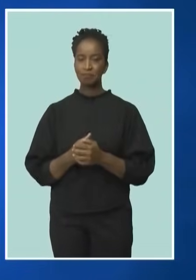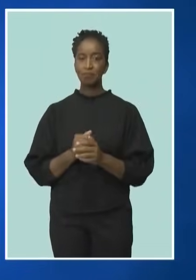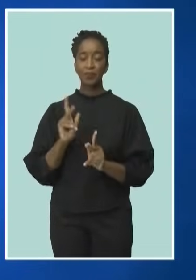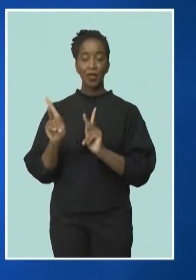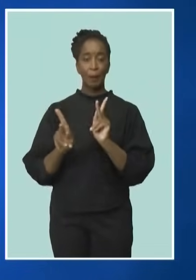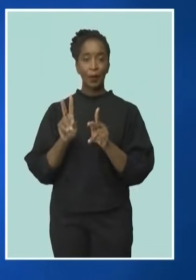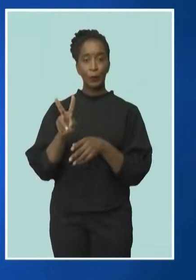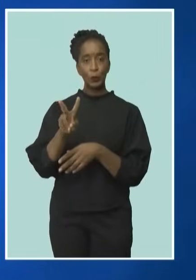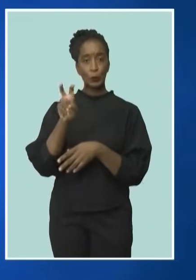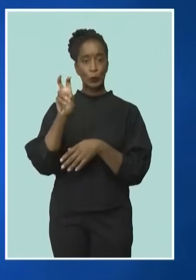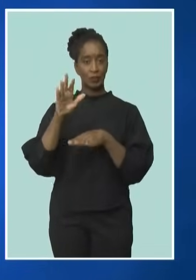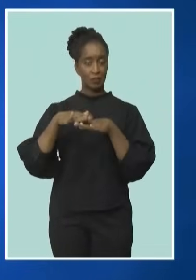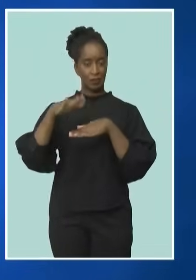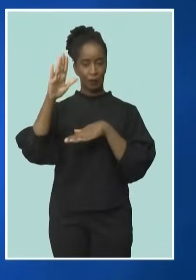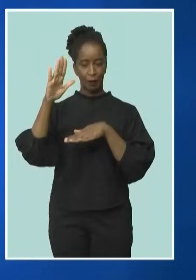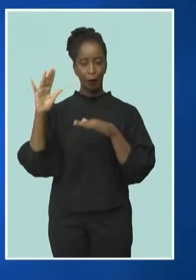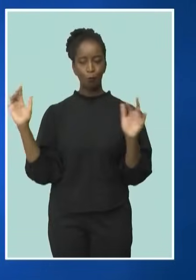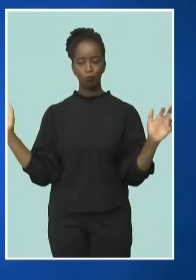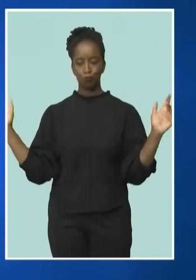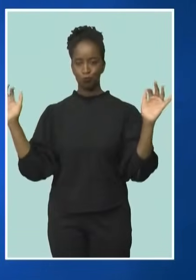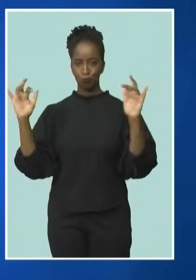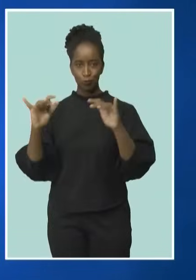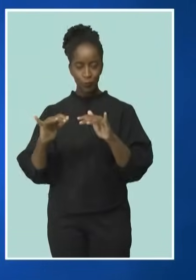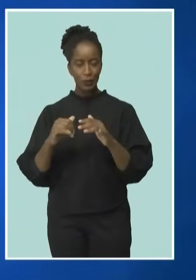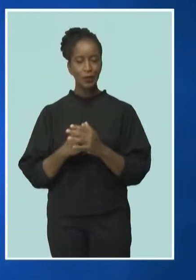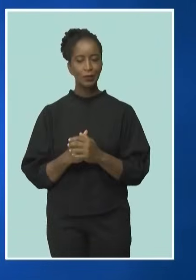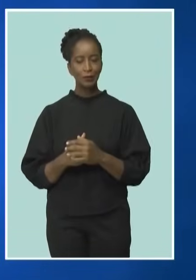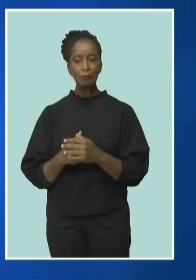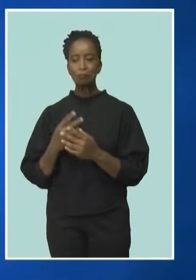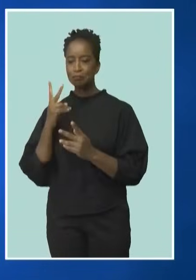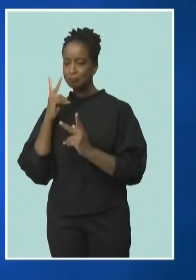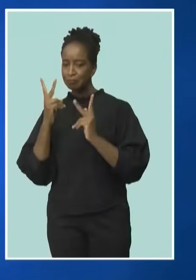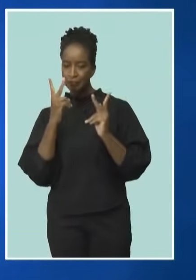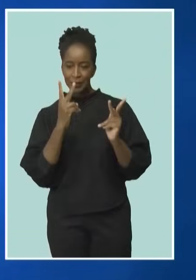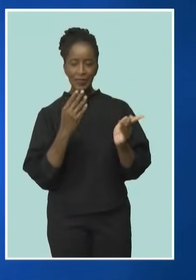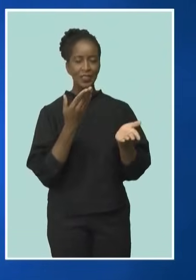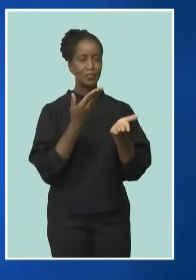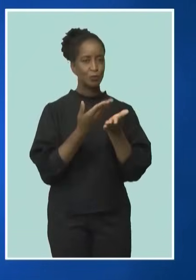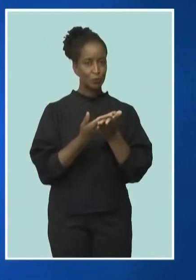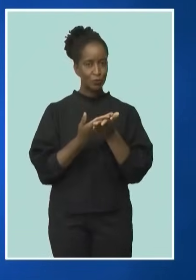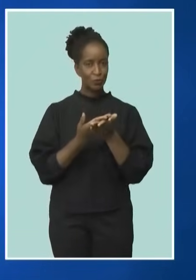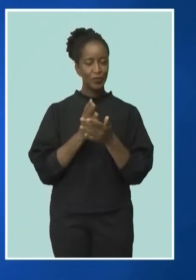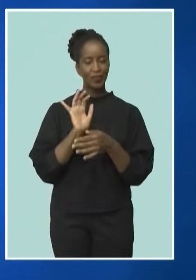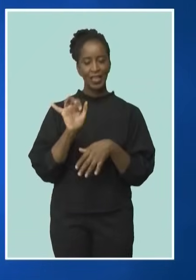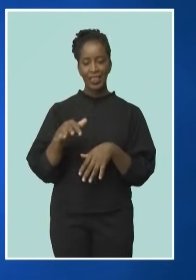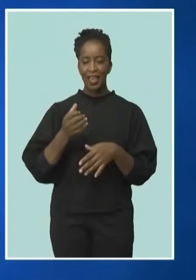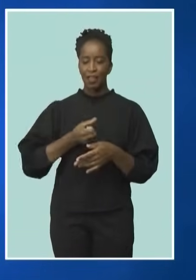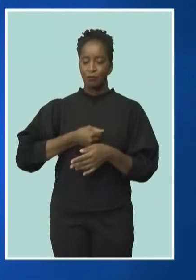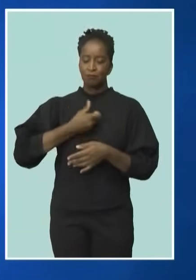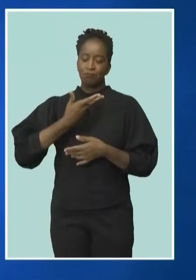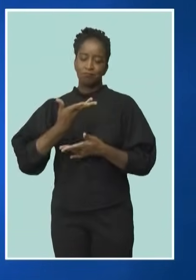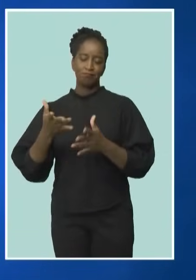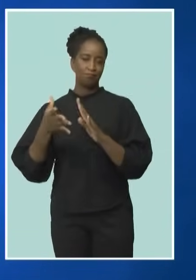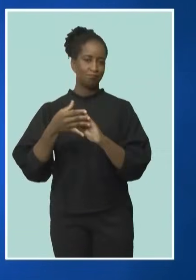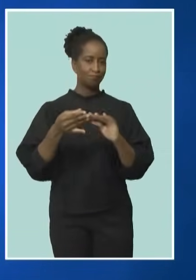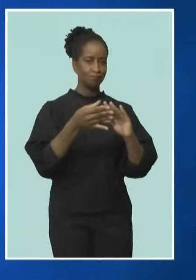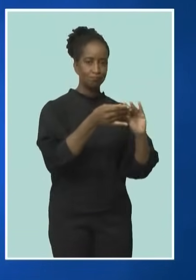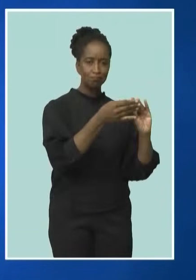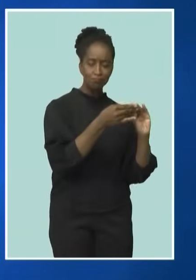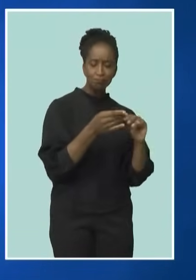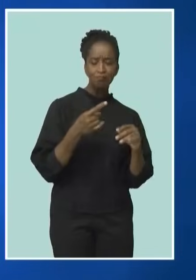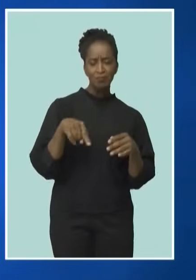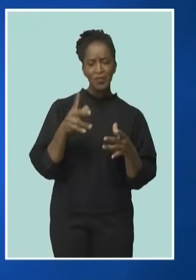people here at Bean and Bagel, and that just shows us that the spoken word community is vibrant. People want to hear